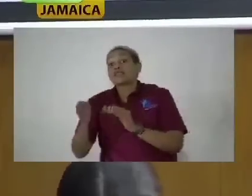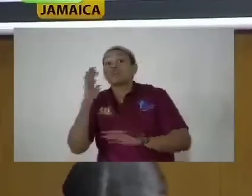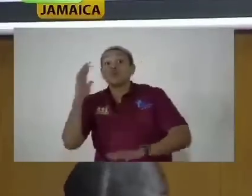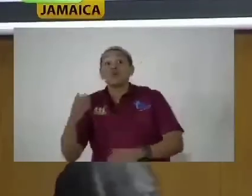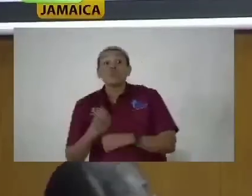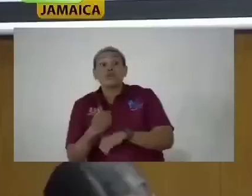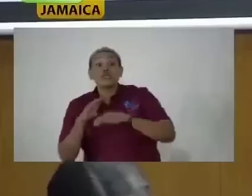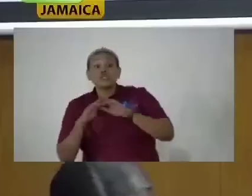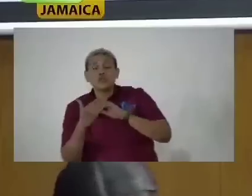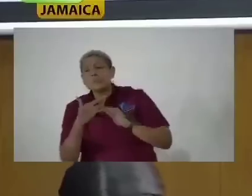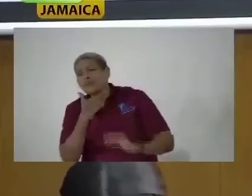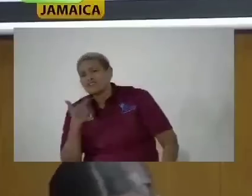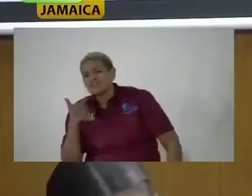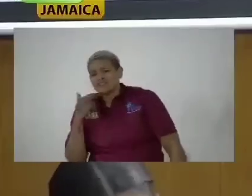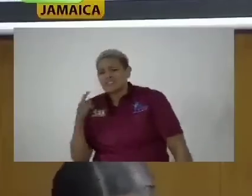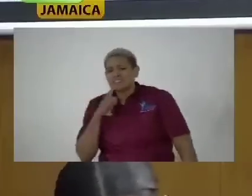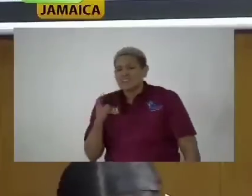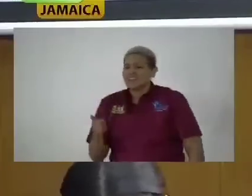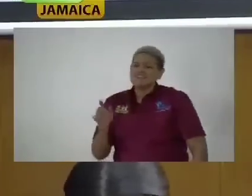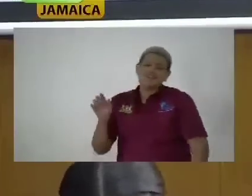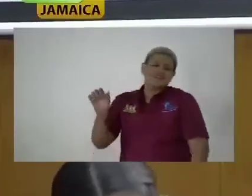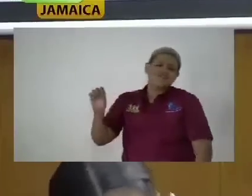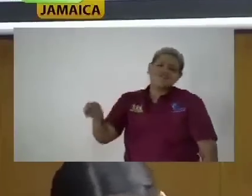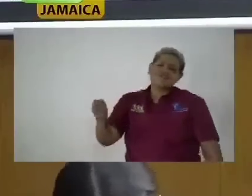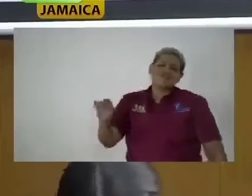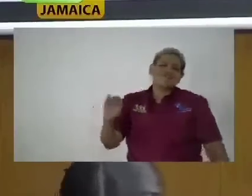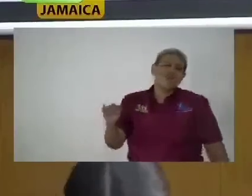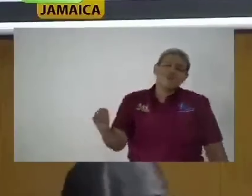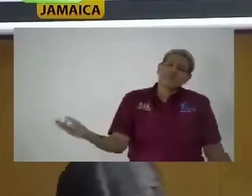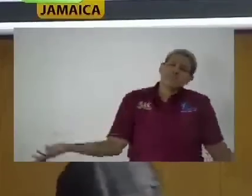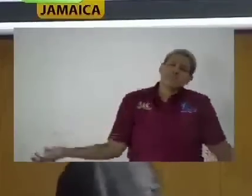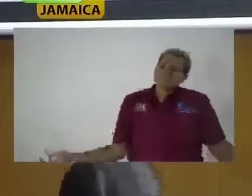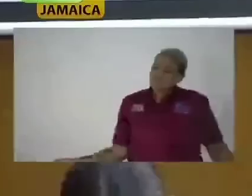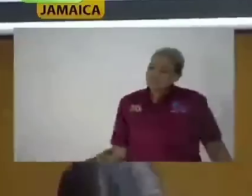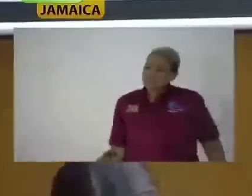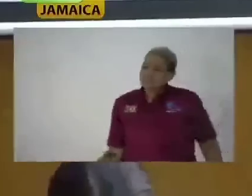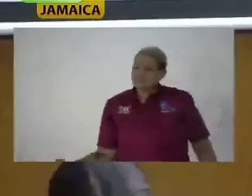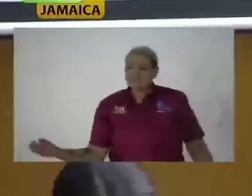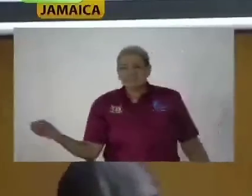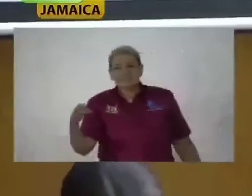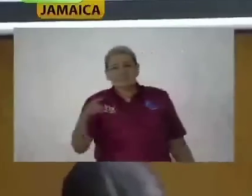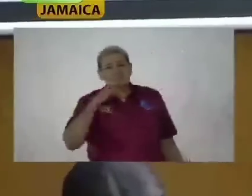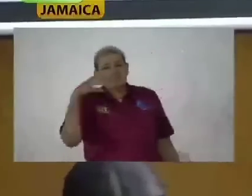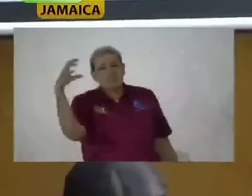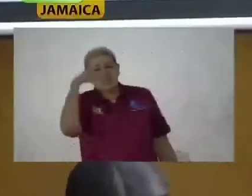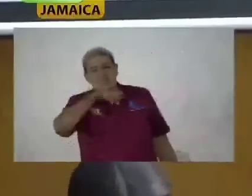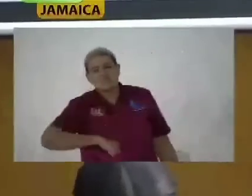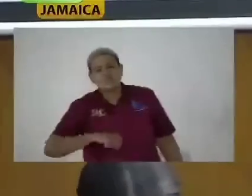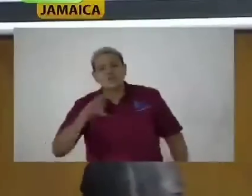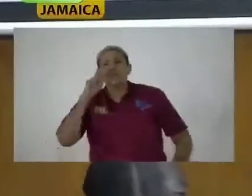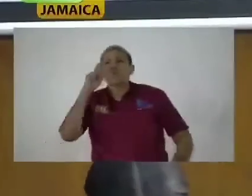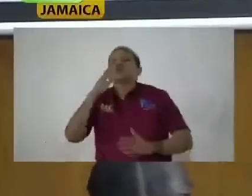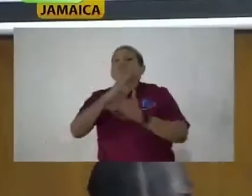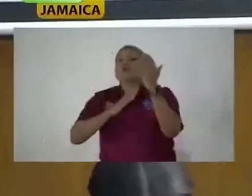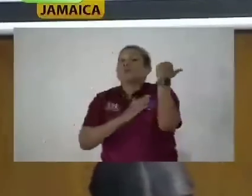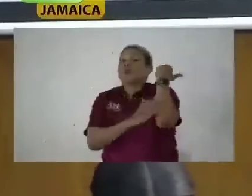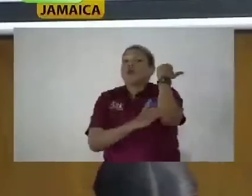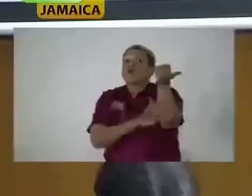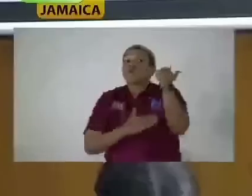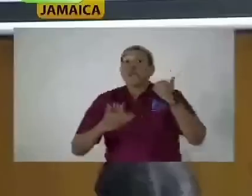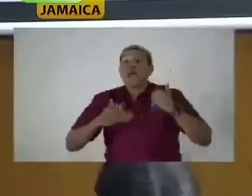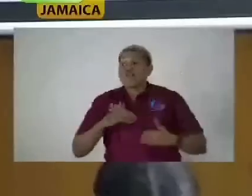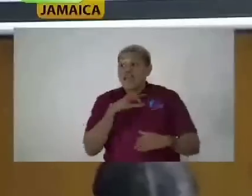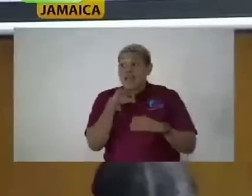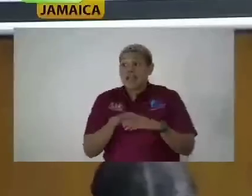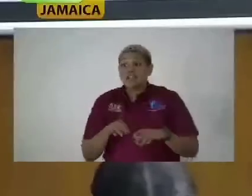the country at risk. That's a ridiculous argument. But let us look at some countries that had elections